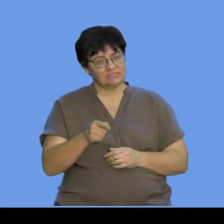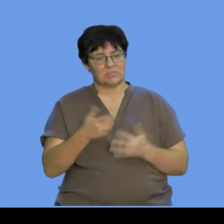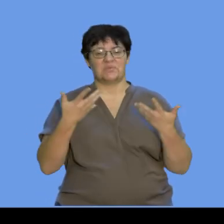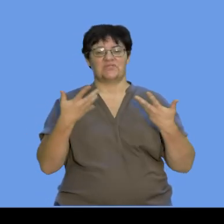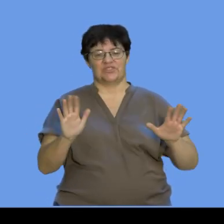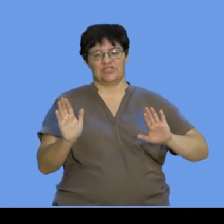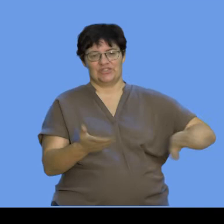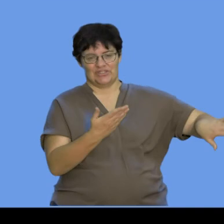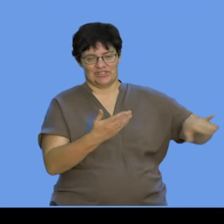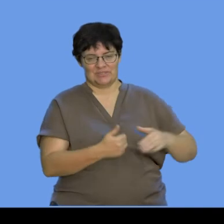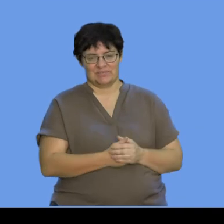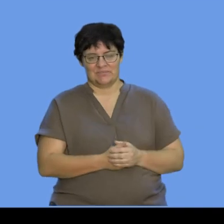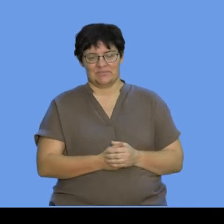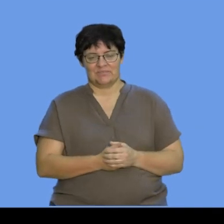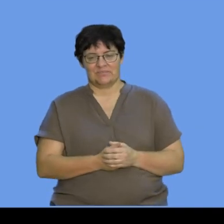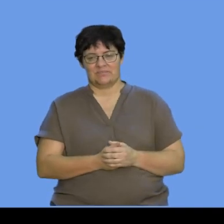be done with that.